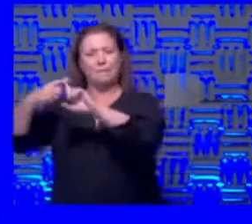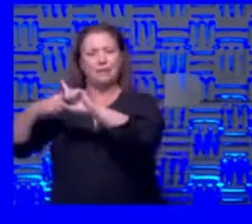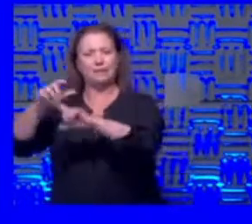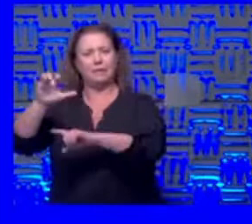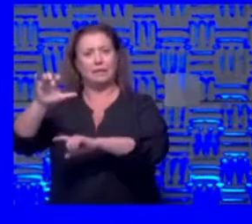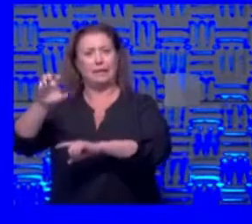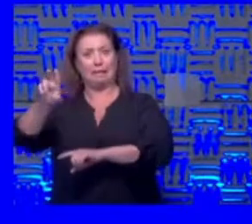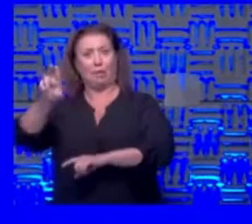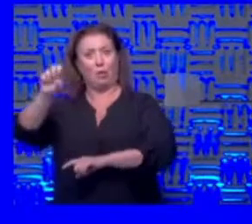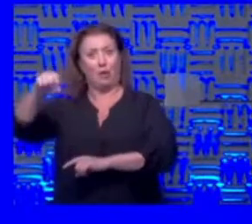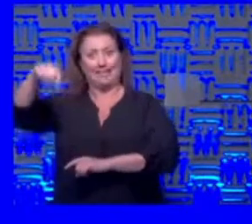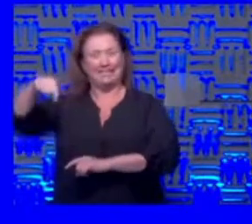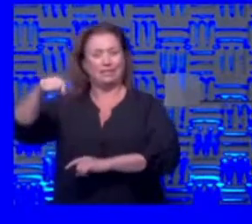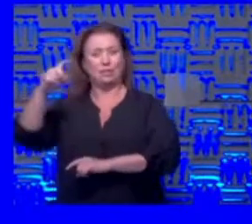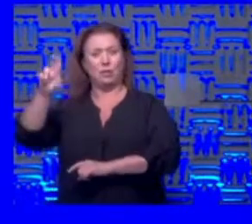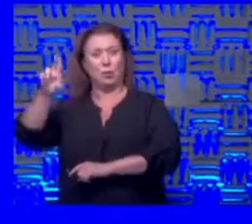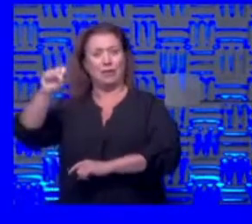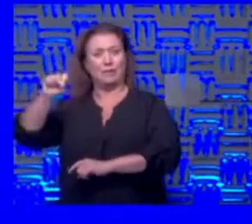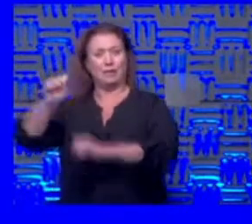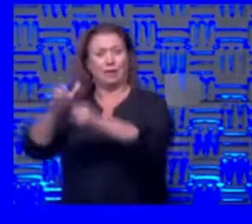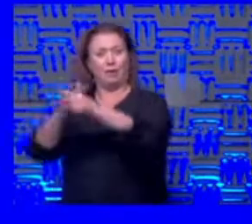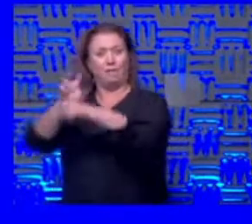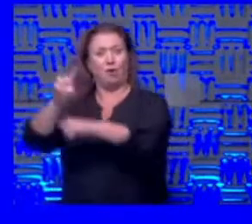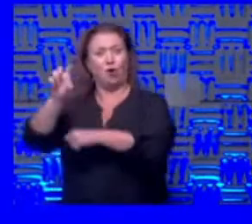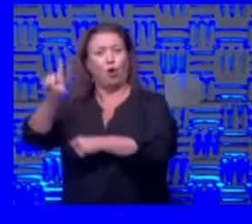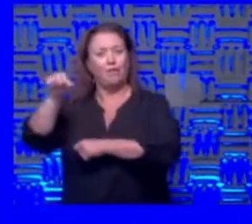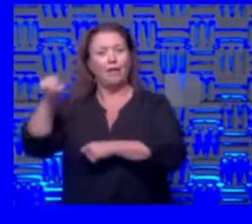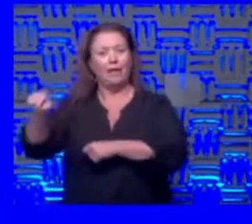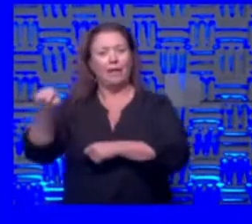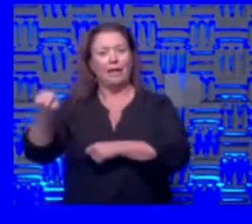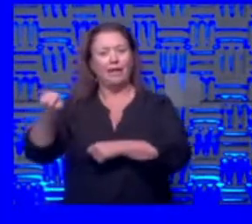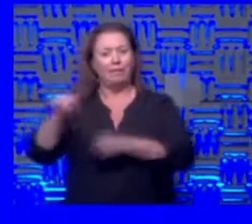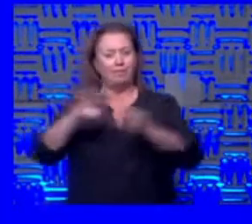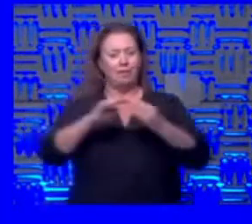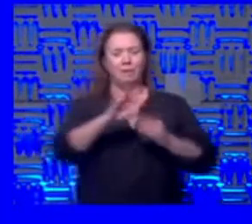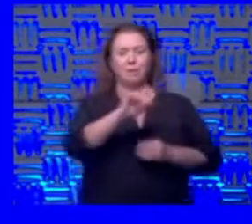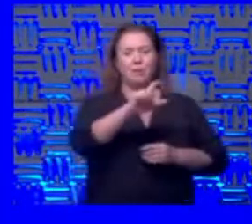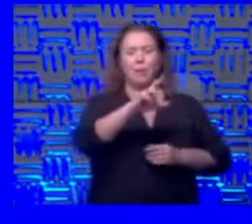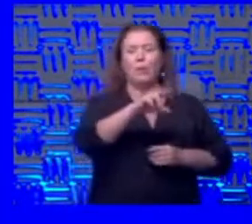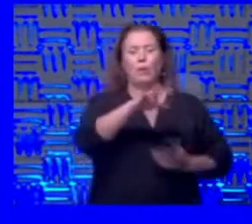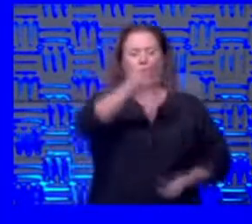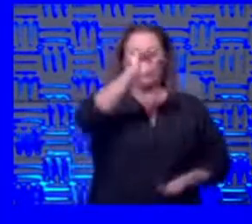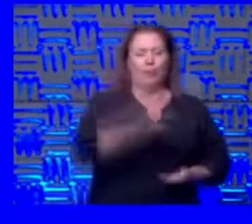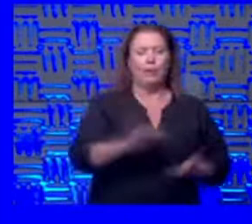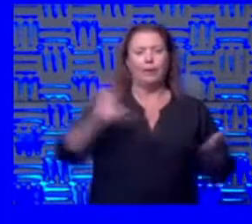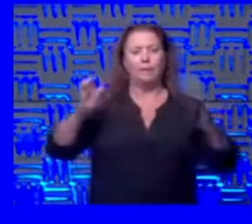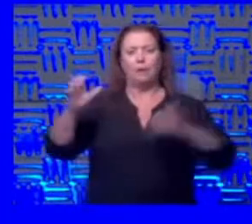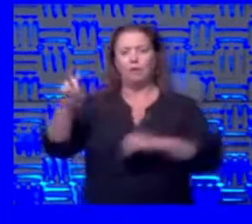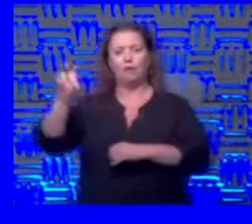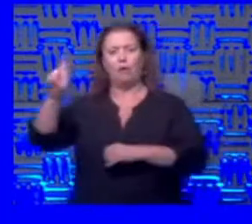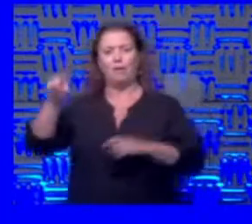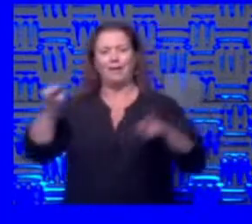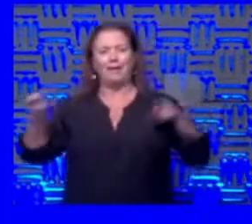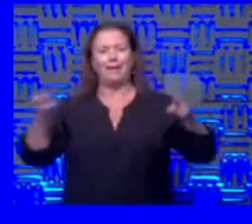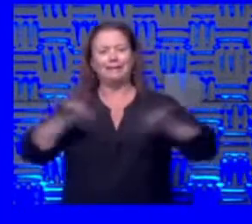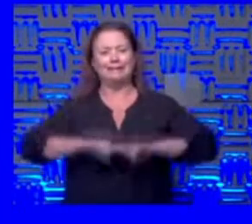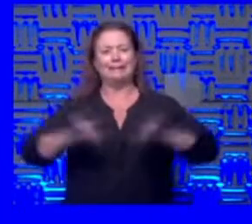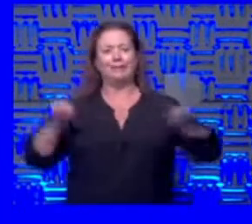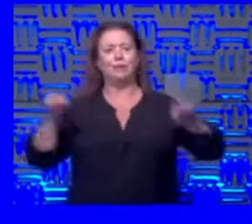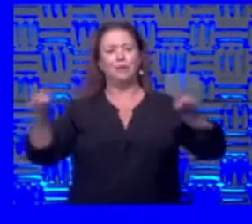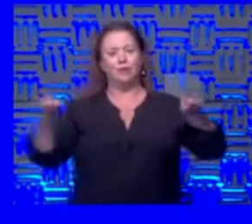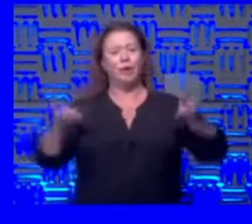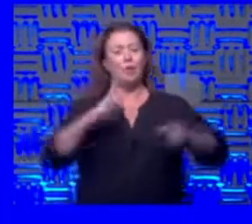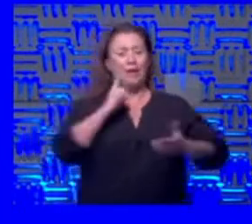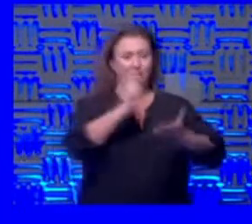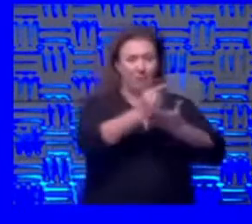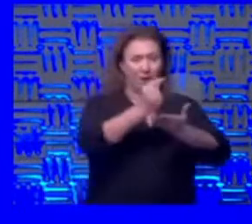in the United States alone of influenza, of COVID-19. So that is totally, wholly different. Again, we have adequate